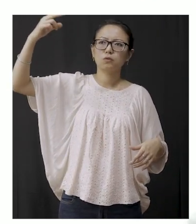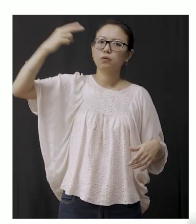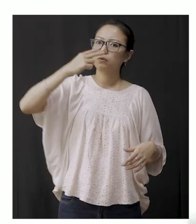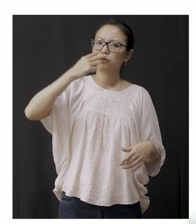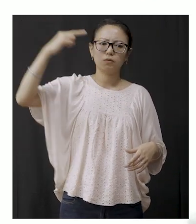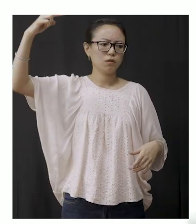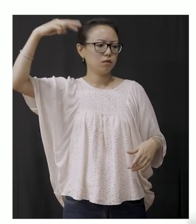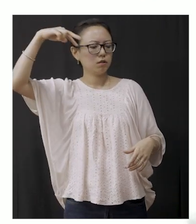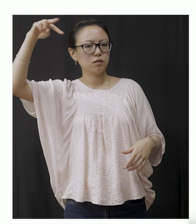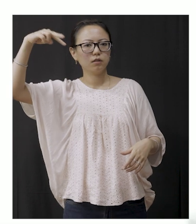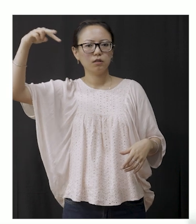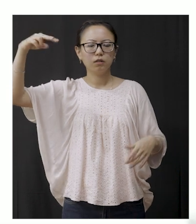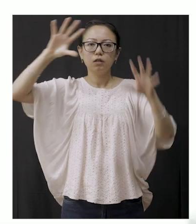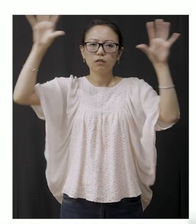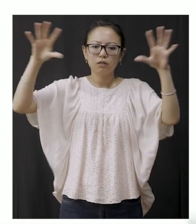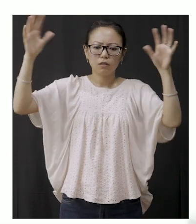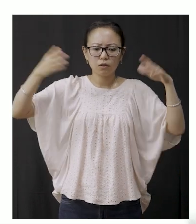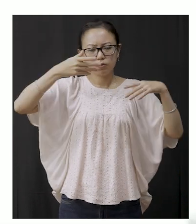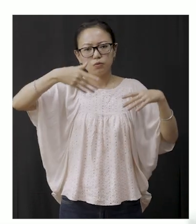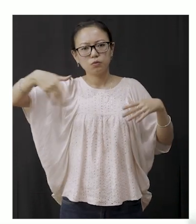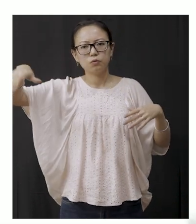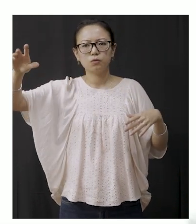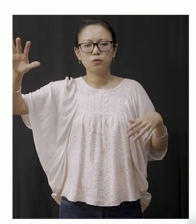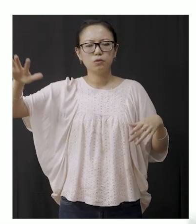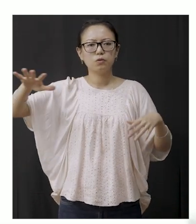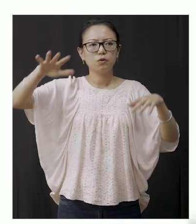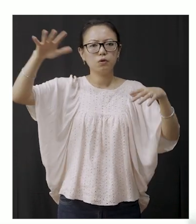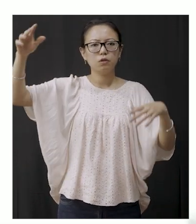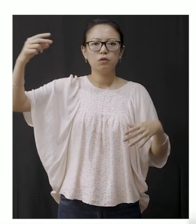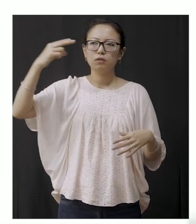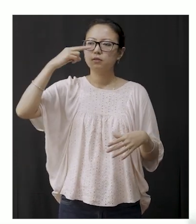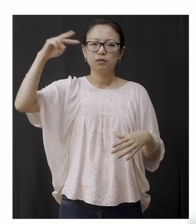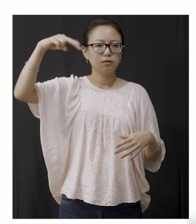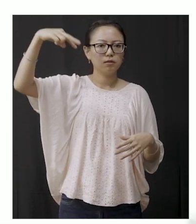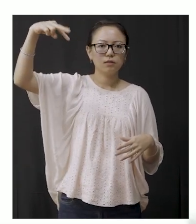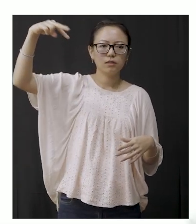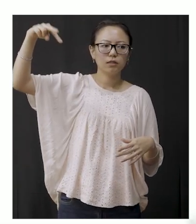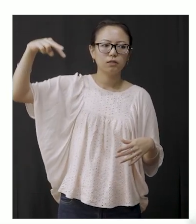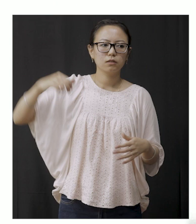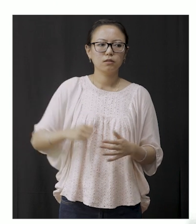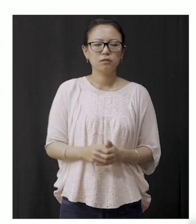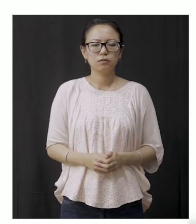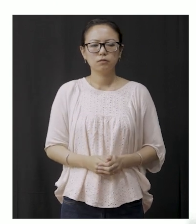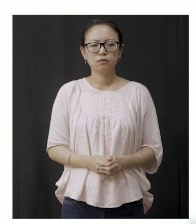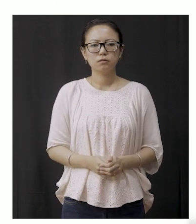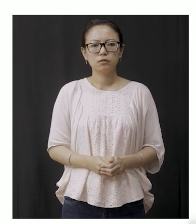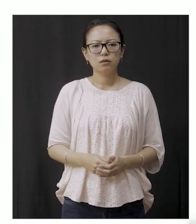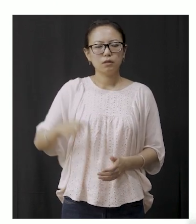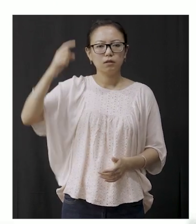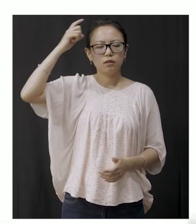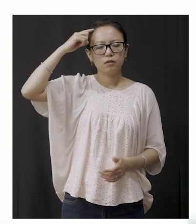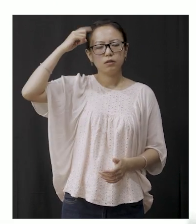means, as the tall trees, its head are exposed outside,